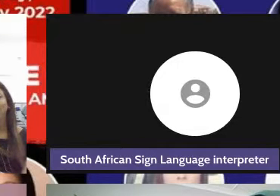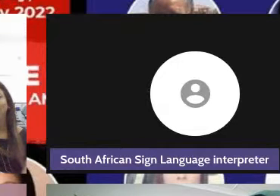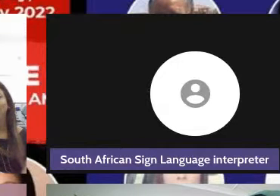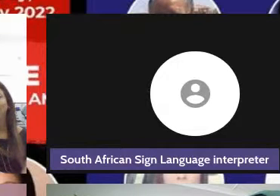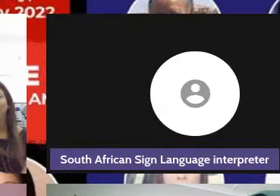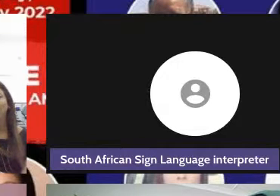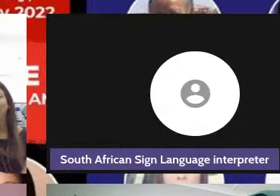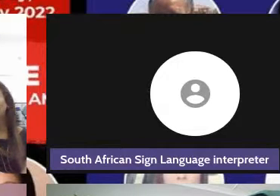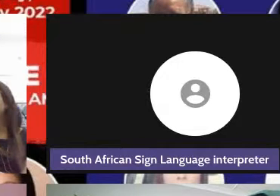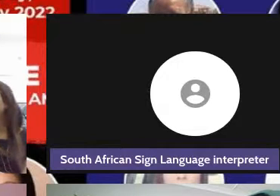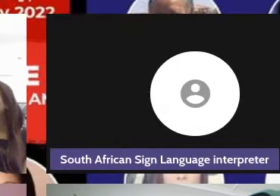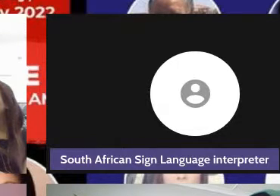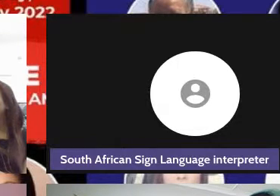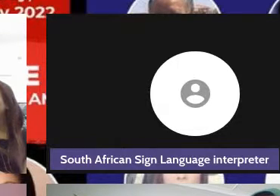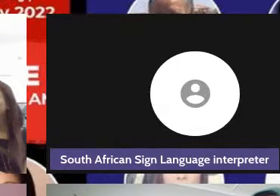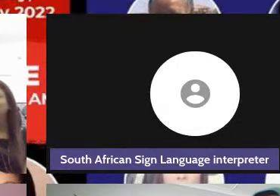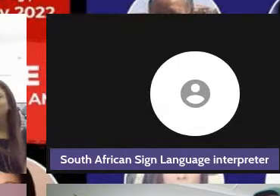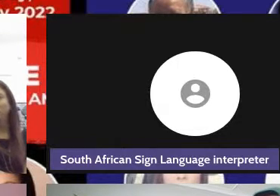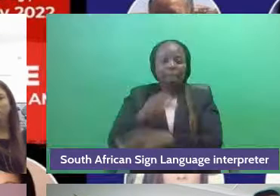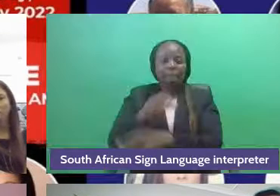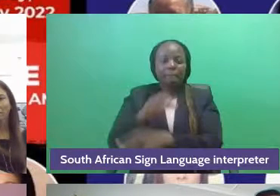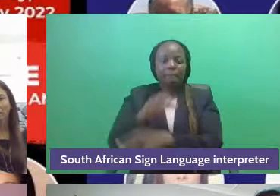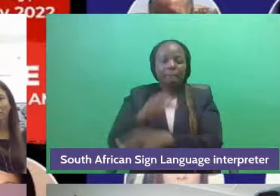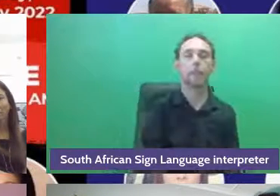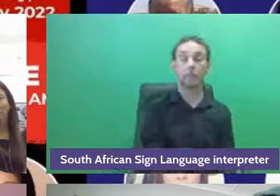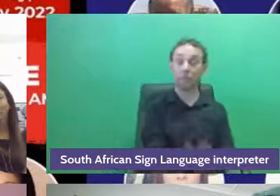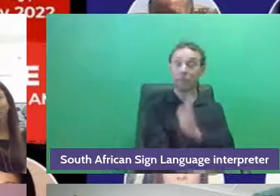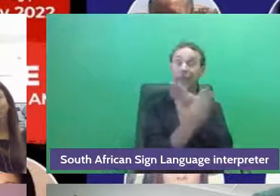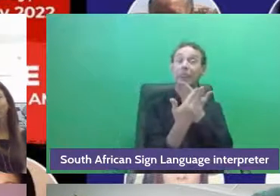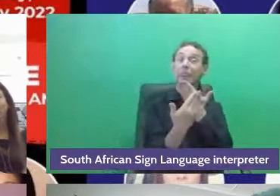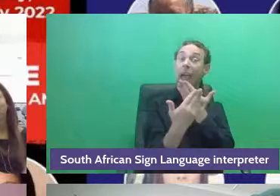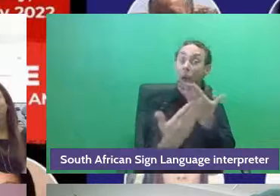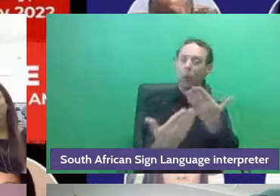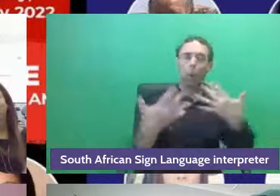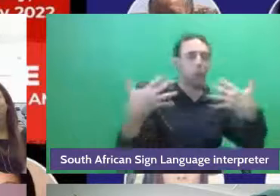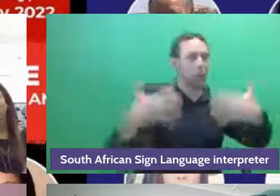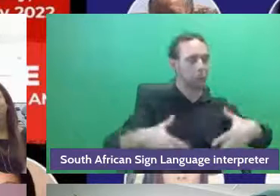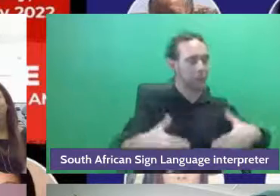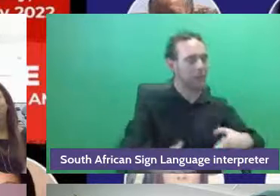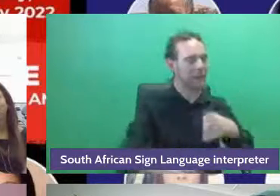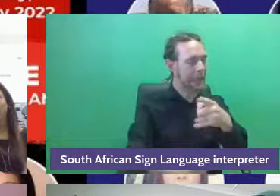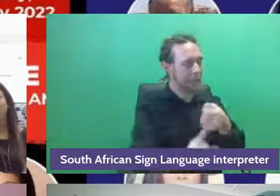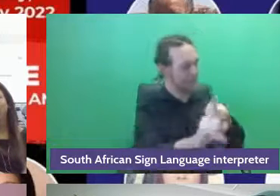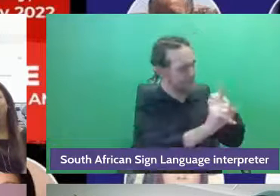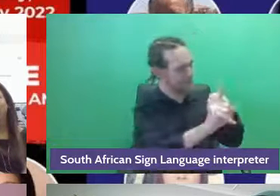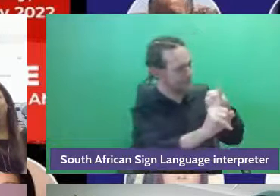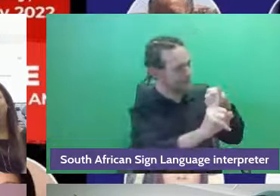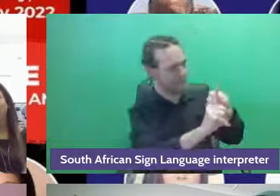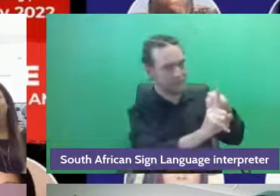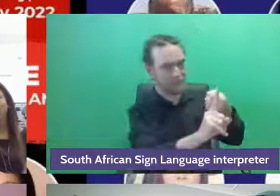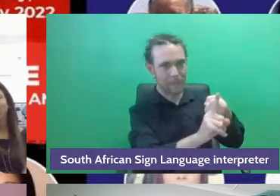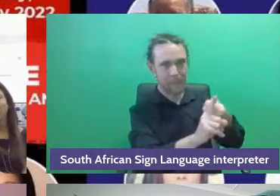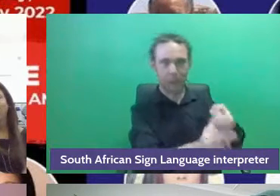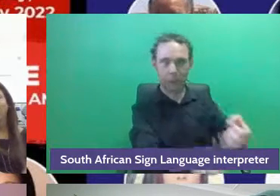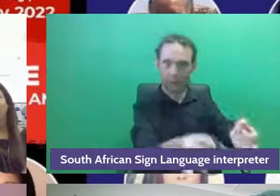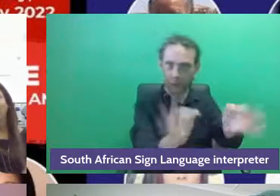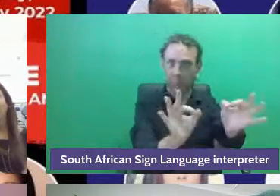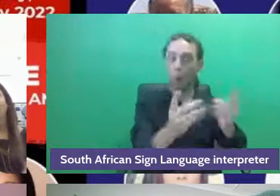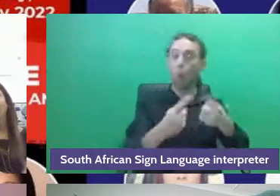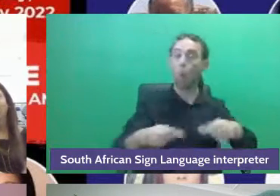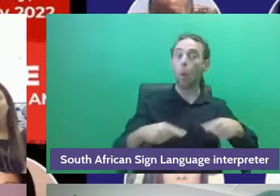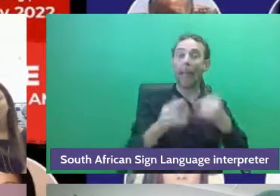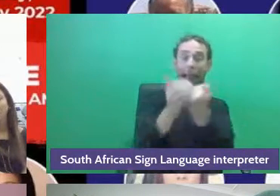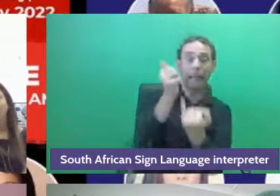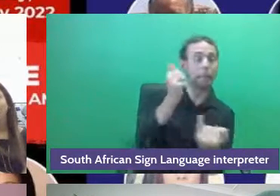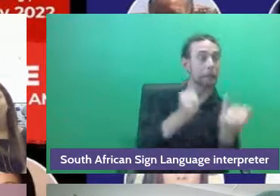definitely the forming alliances and working as a collective instead of in different silos will definitely give